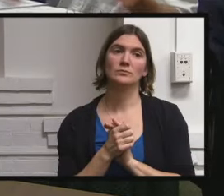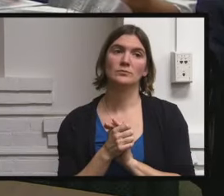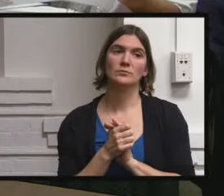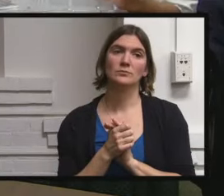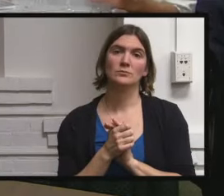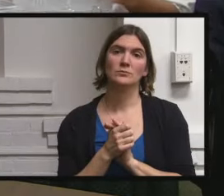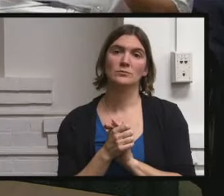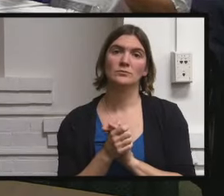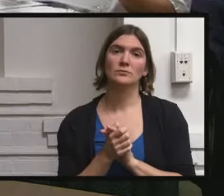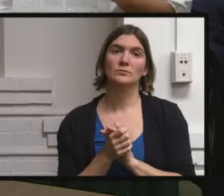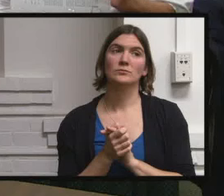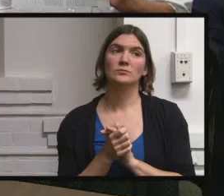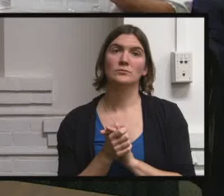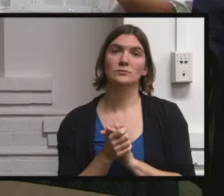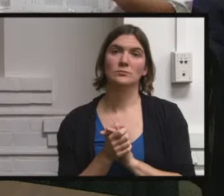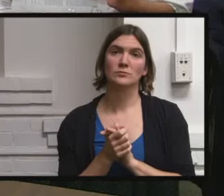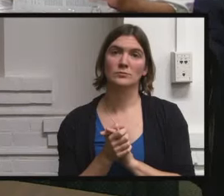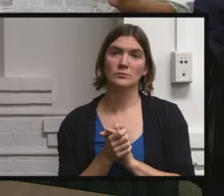on